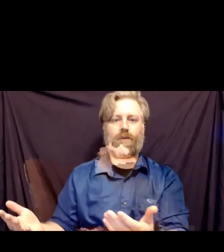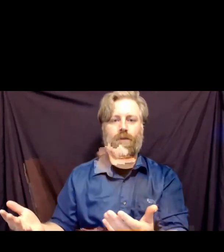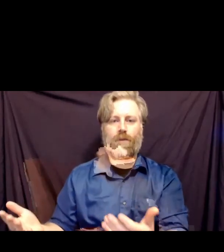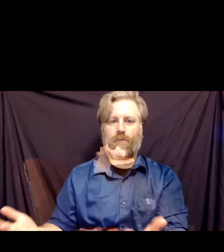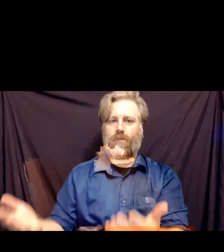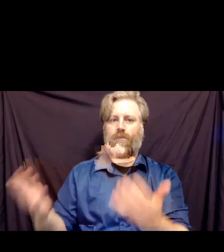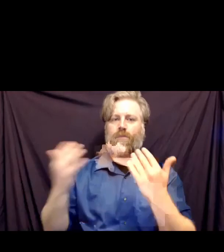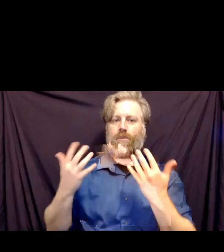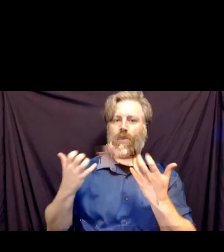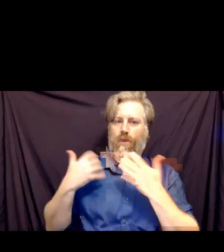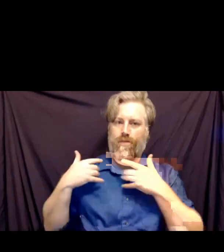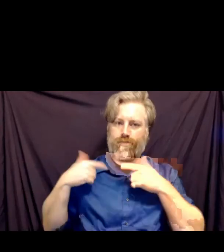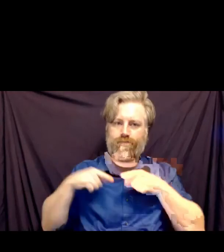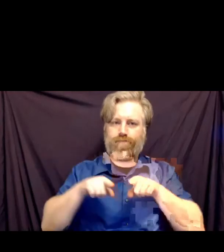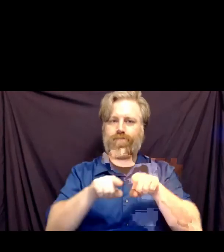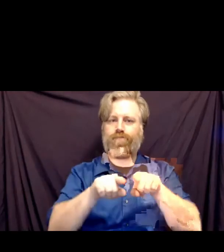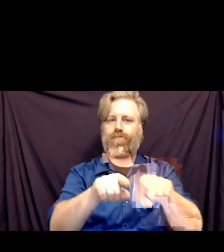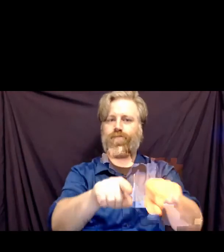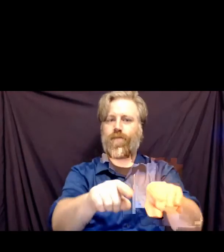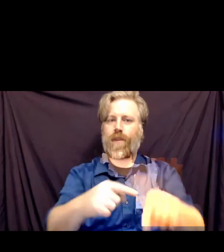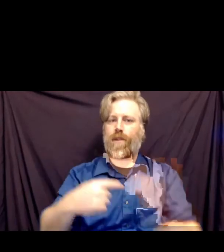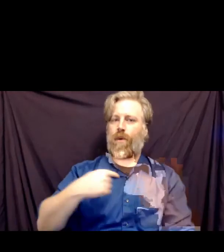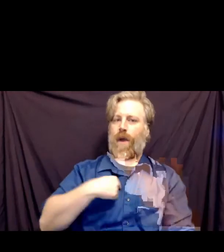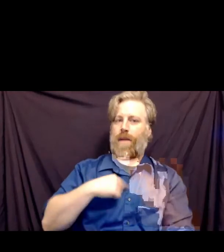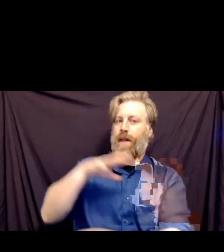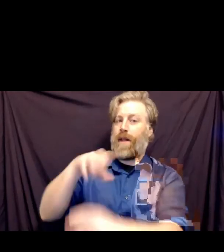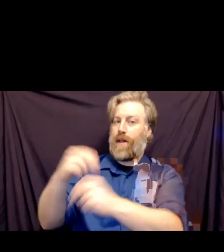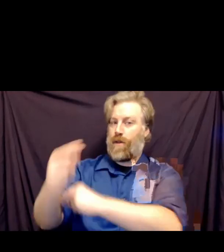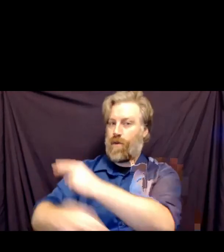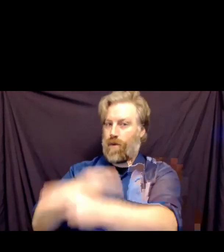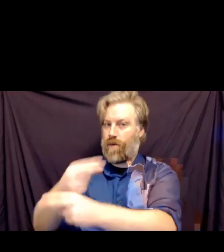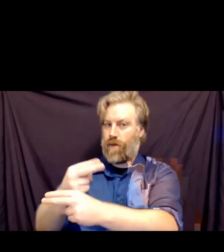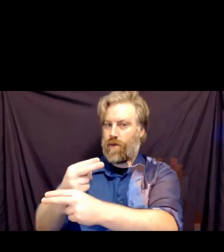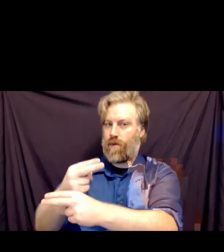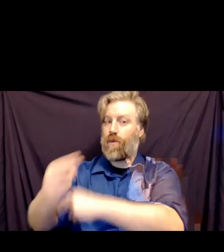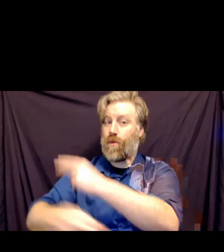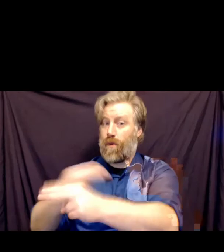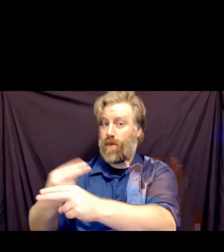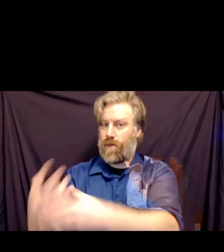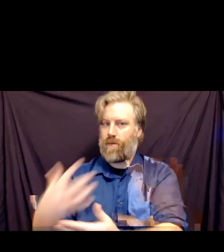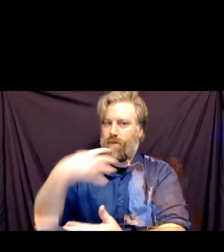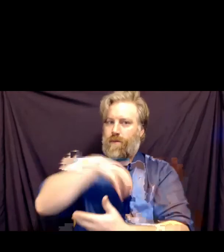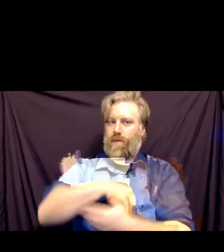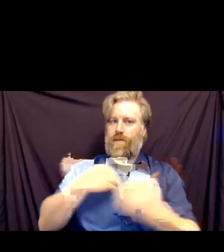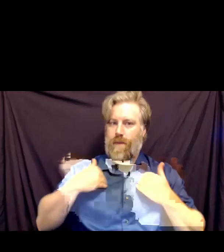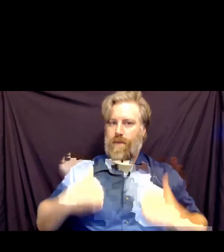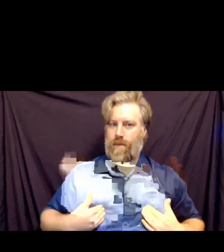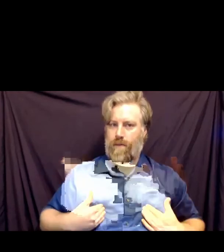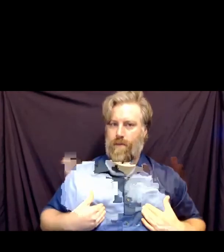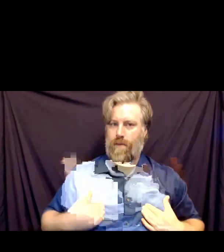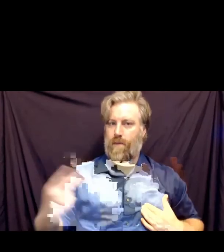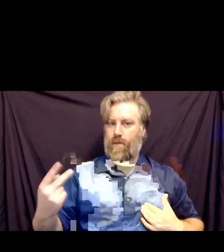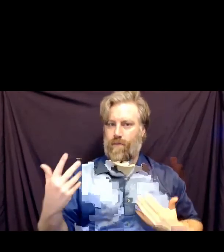aligned. So we say, I am in the universe is in my body, the universe and I combine